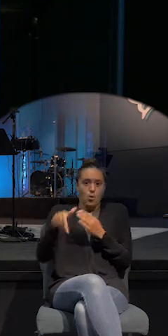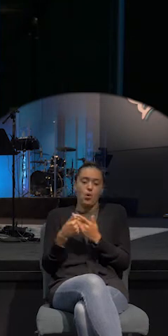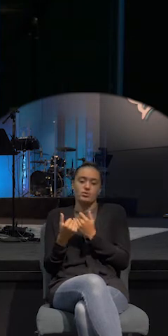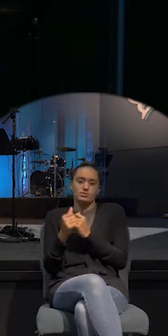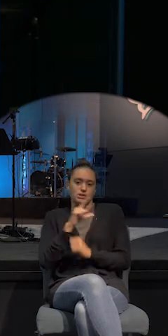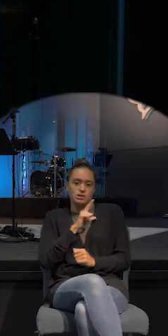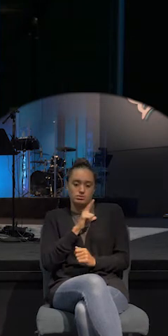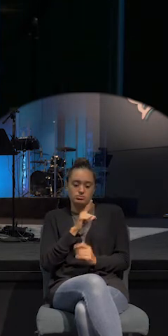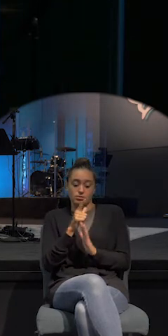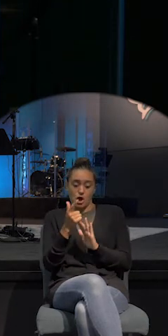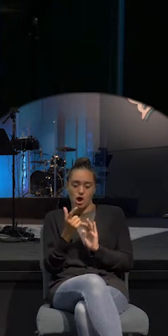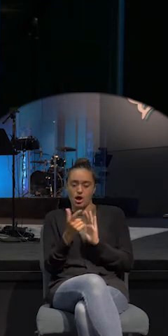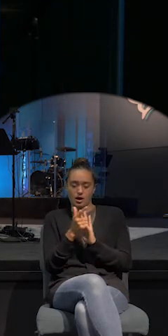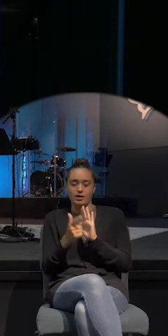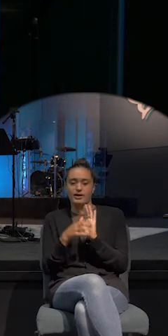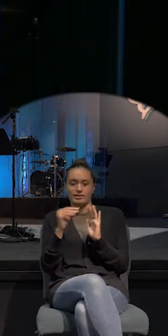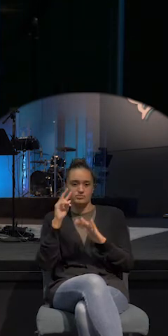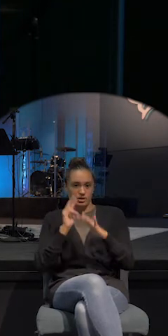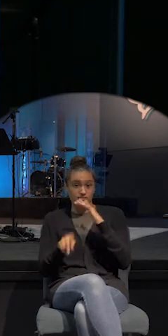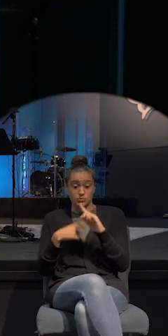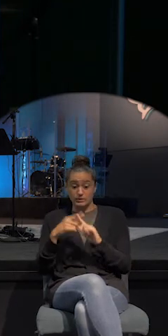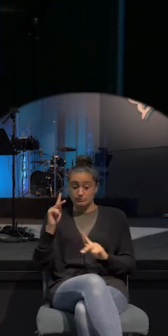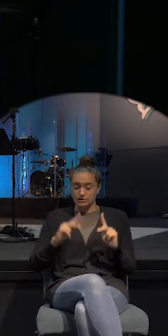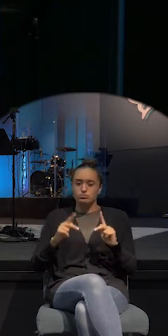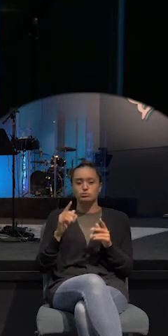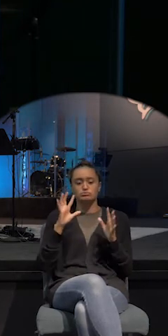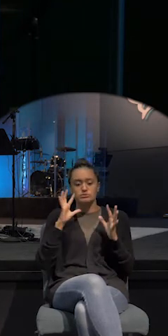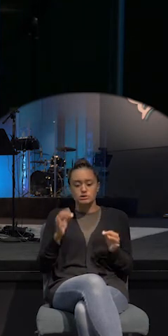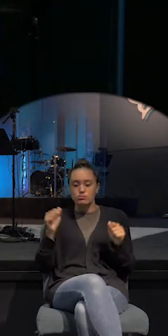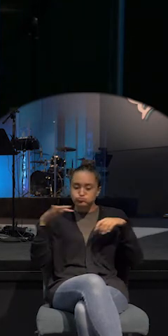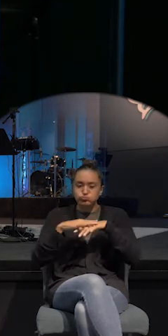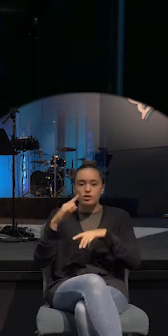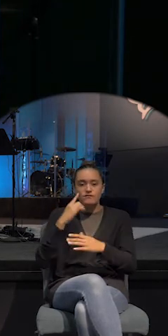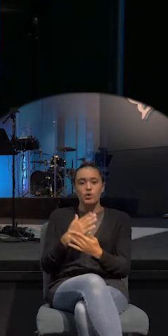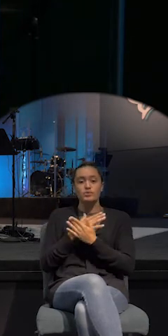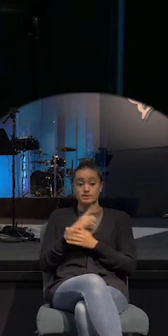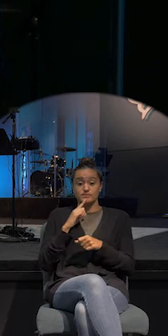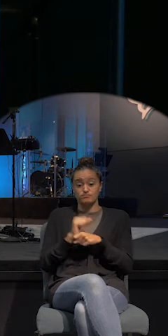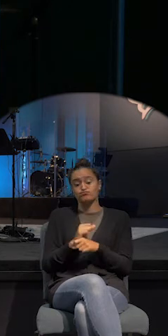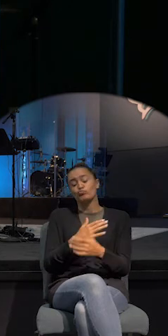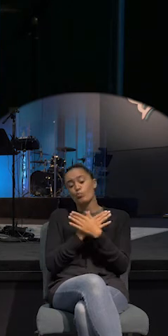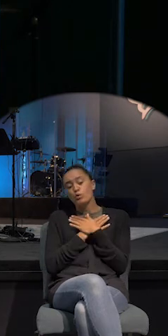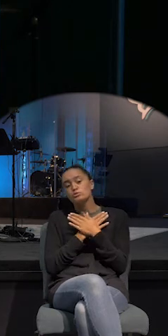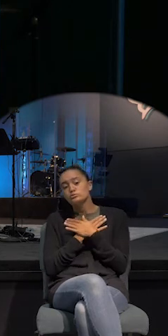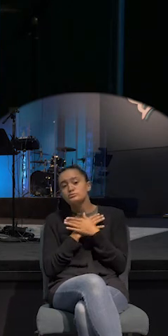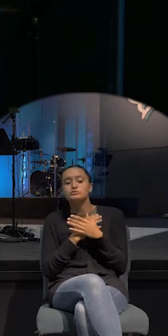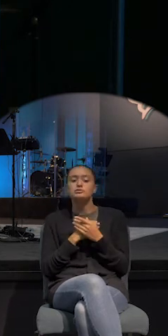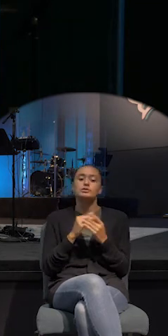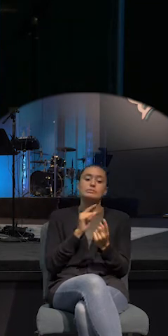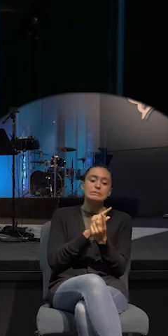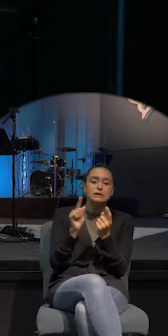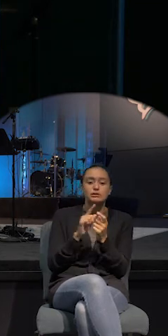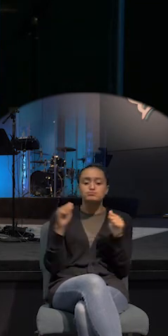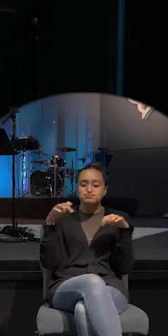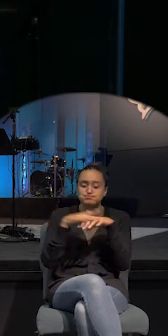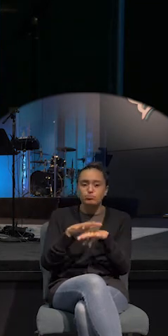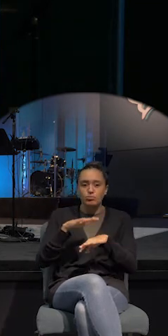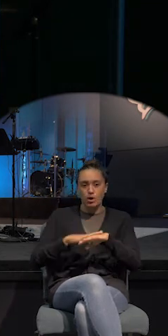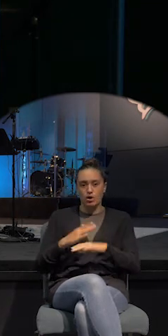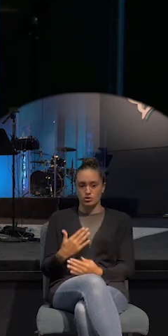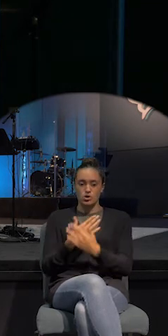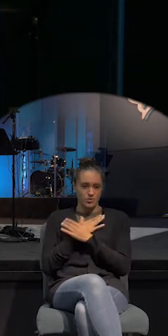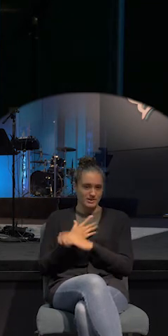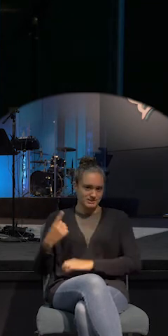so when the people would gather for a rest, they actually rested, then they began to meet. And when they would meet on Shabbat, on the